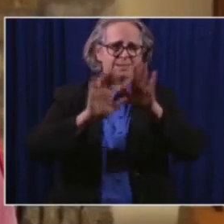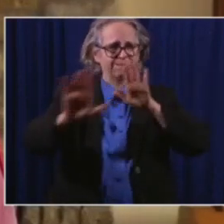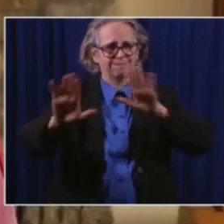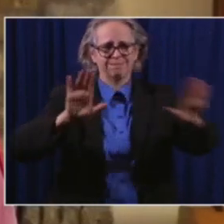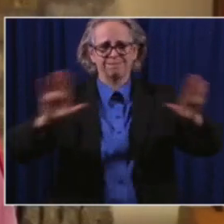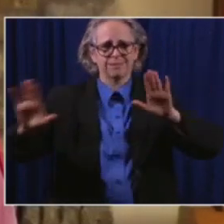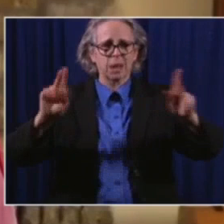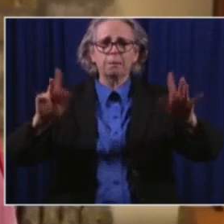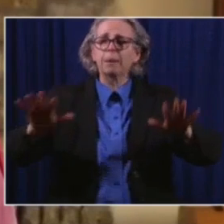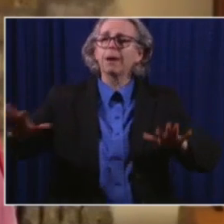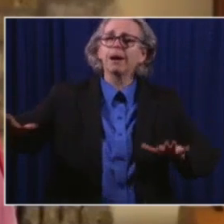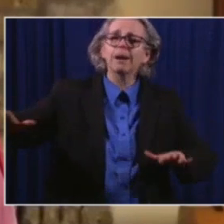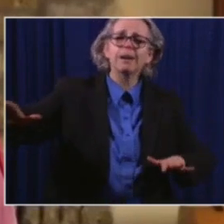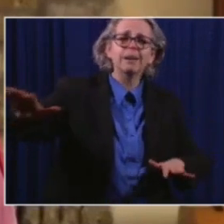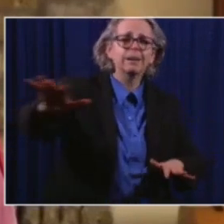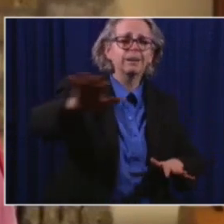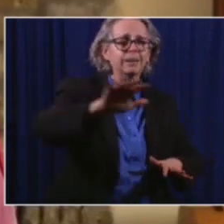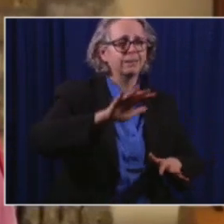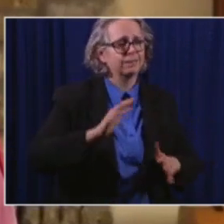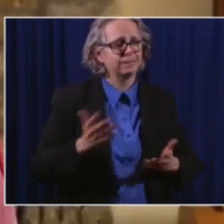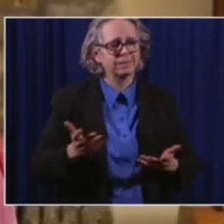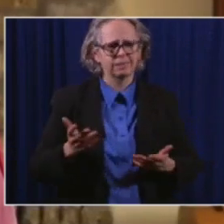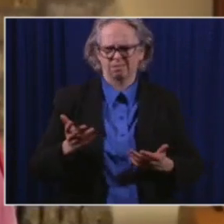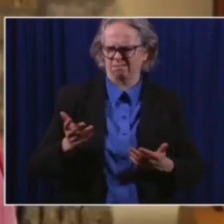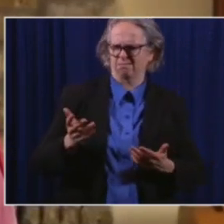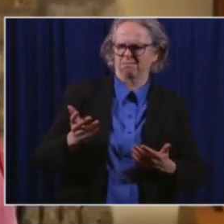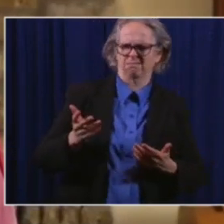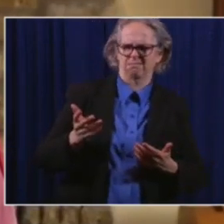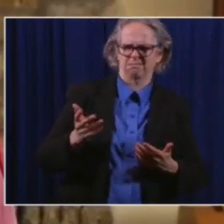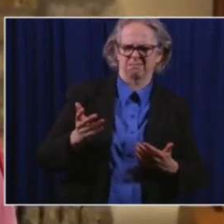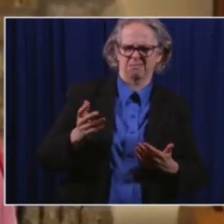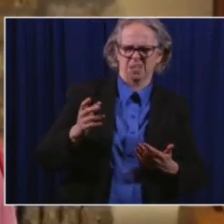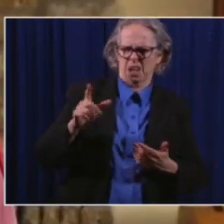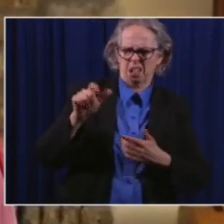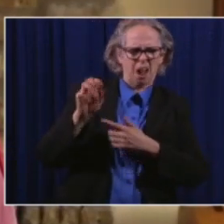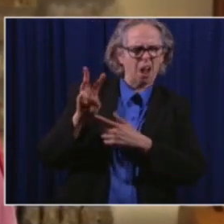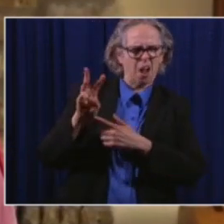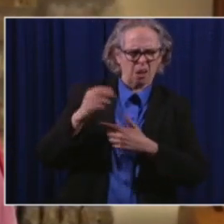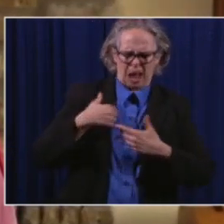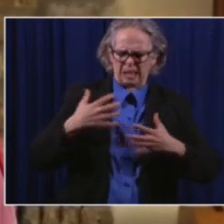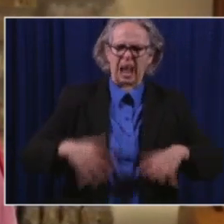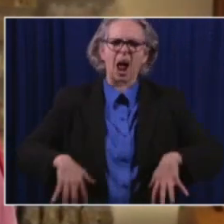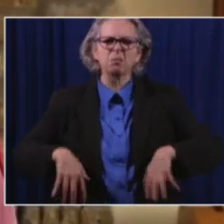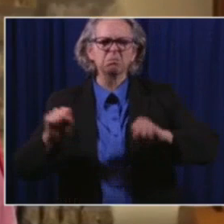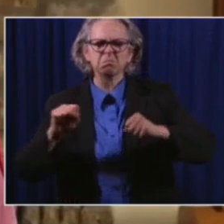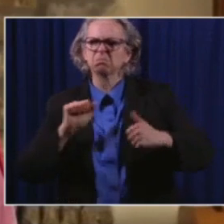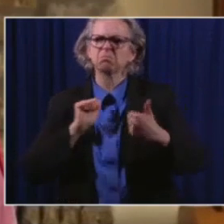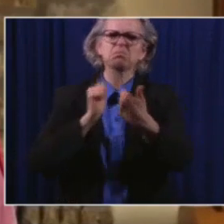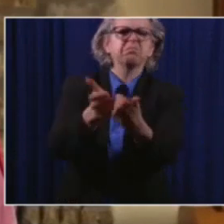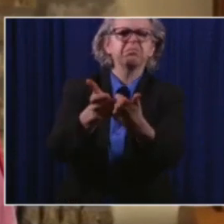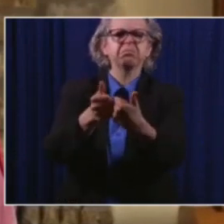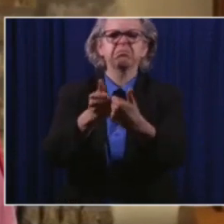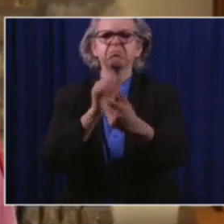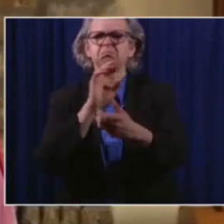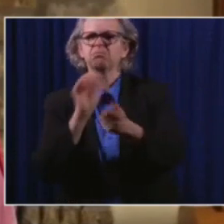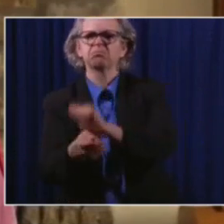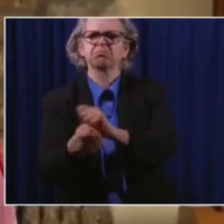that they can take the law in their own hands. We have people who believe that the government's